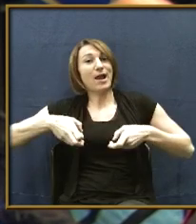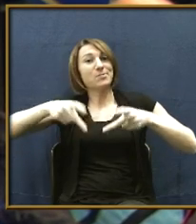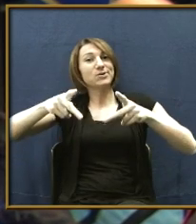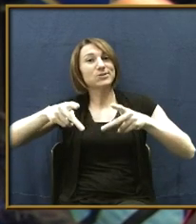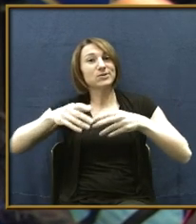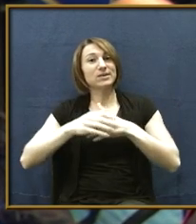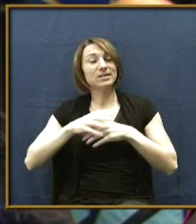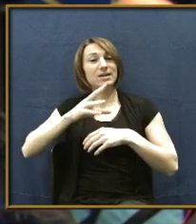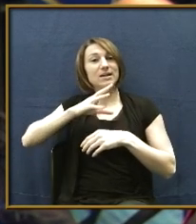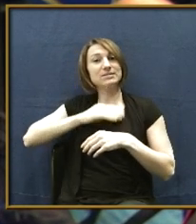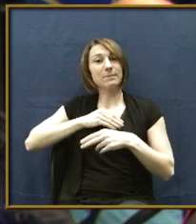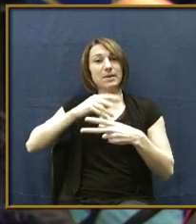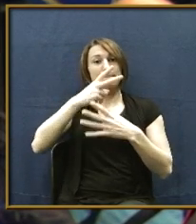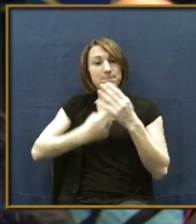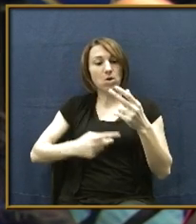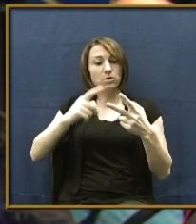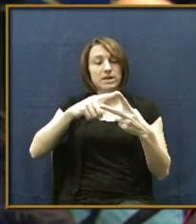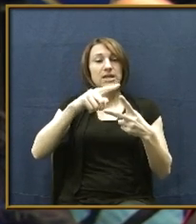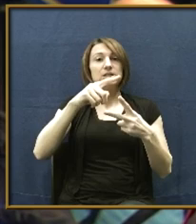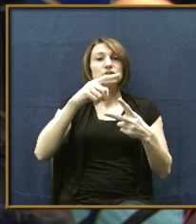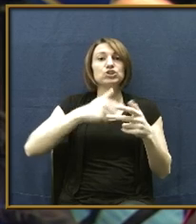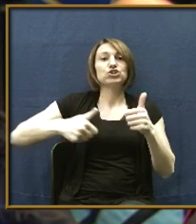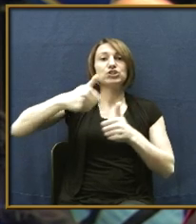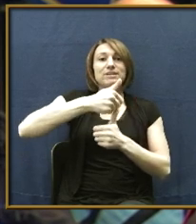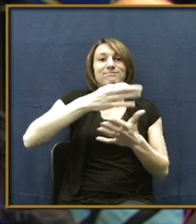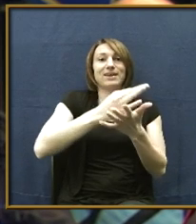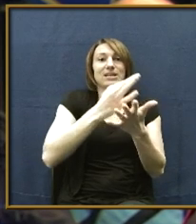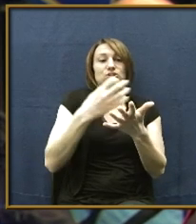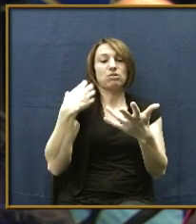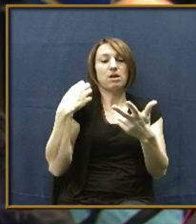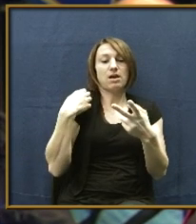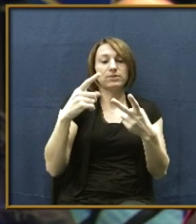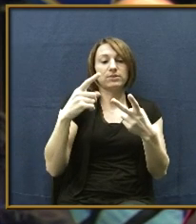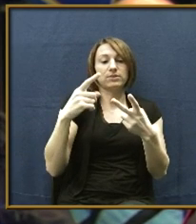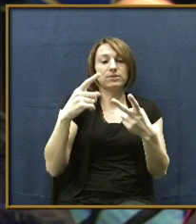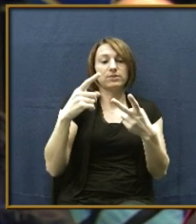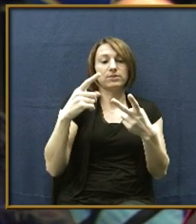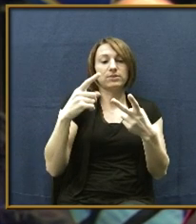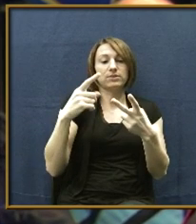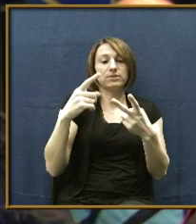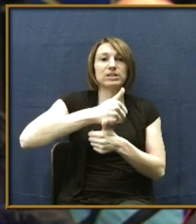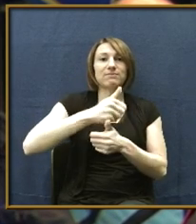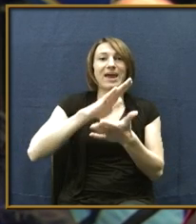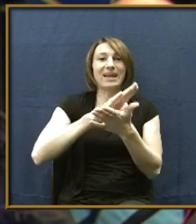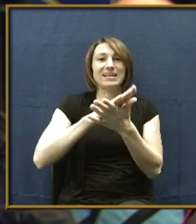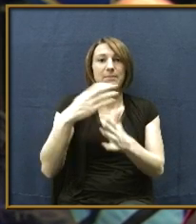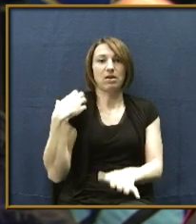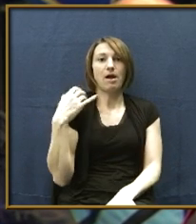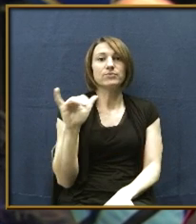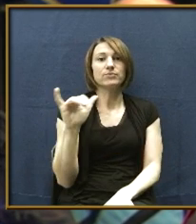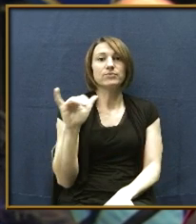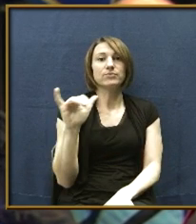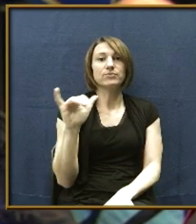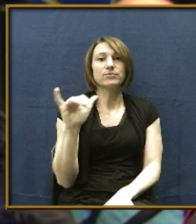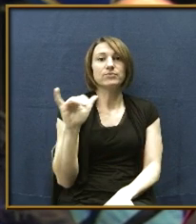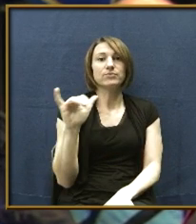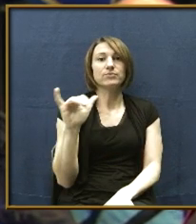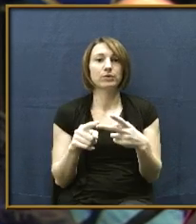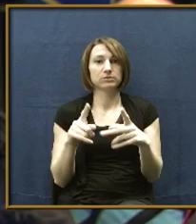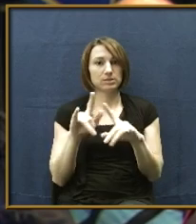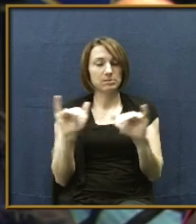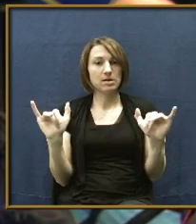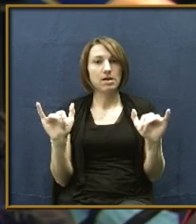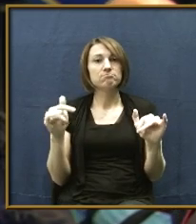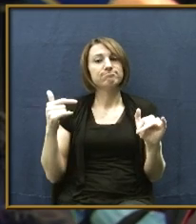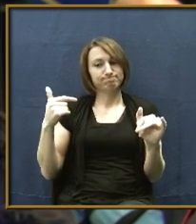The role of chief financial officer and chief academic officer. I took the opportunity